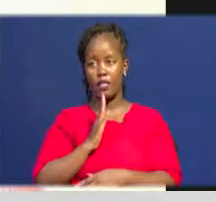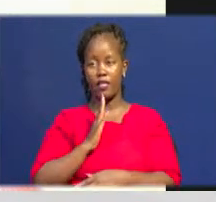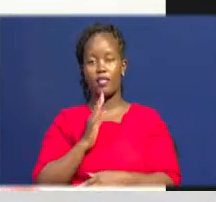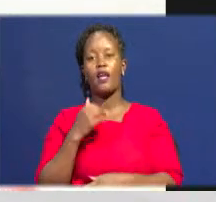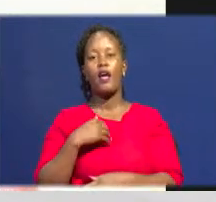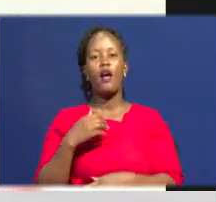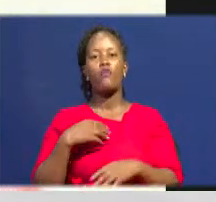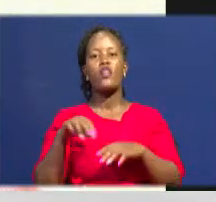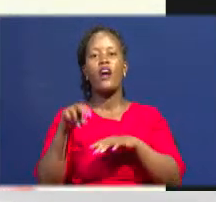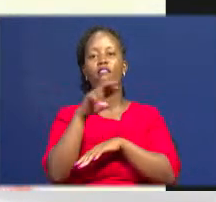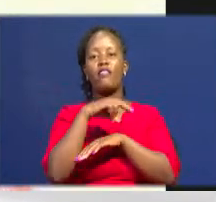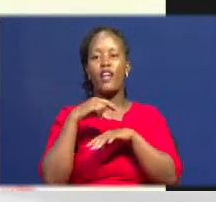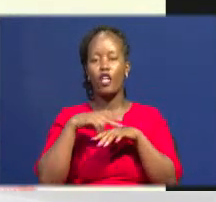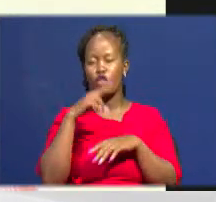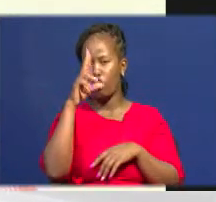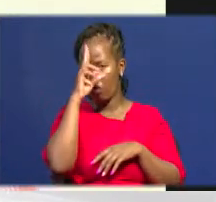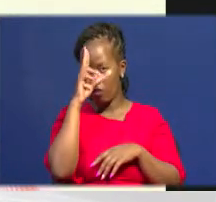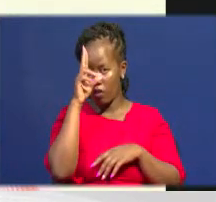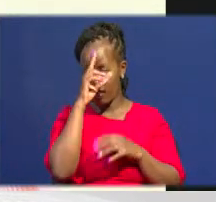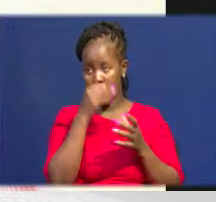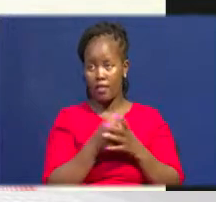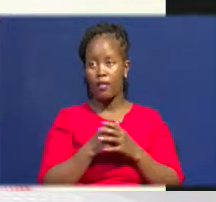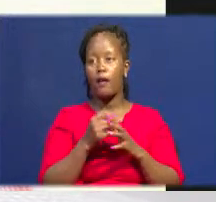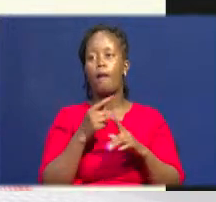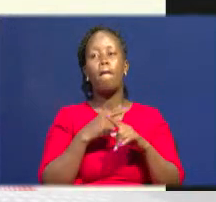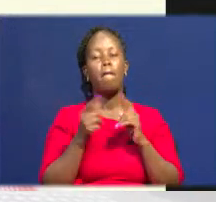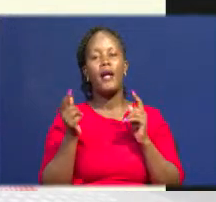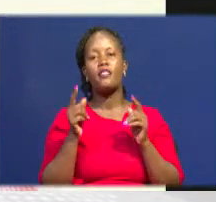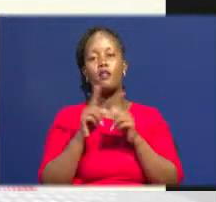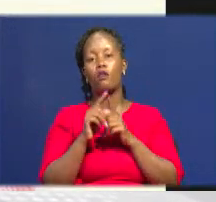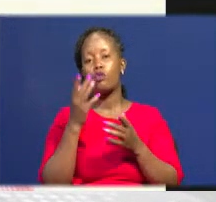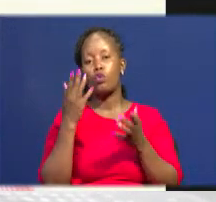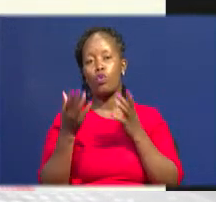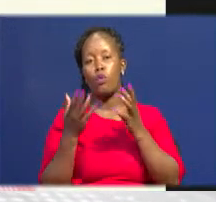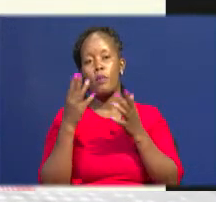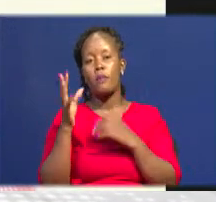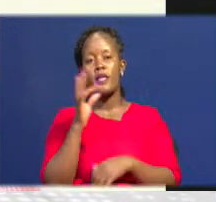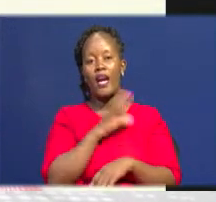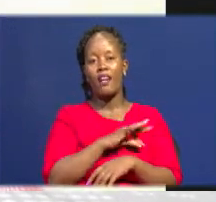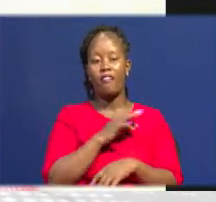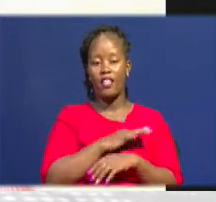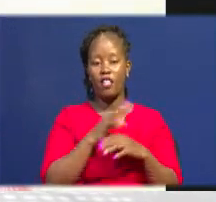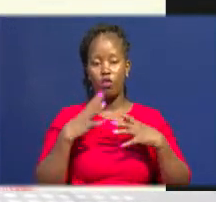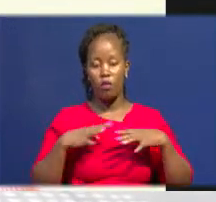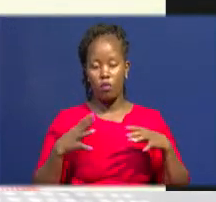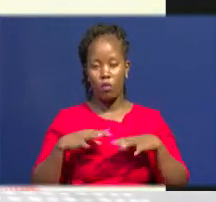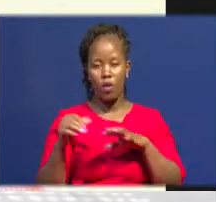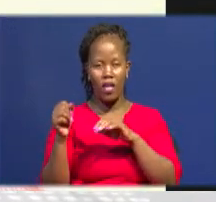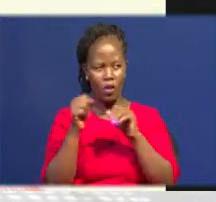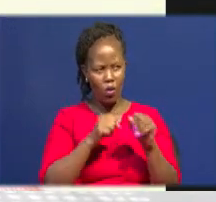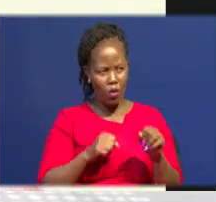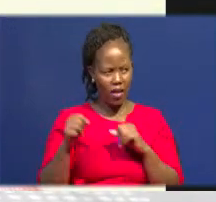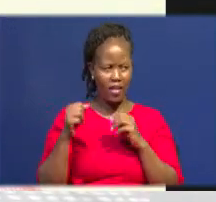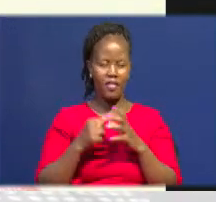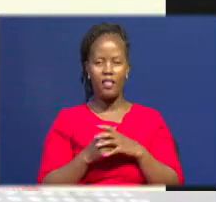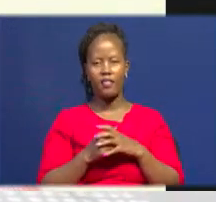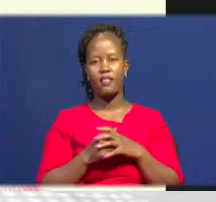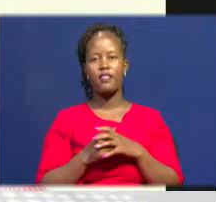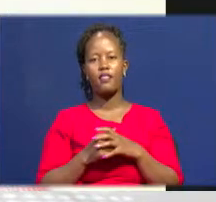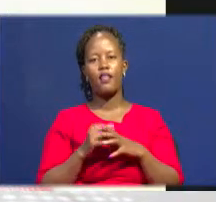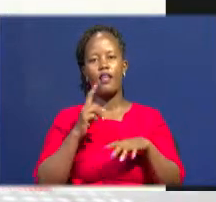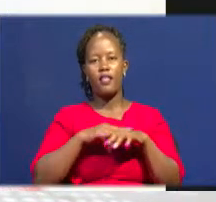police. But also, maybe an advantage to the organizers, when we go to Vihiga, the venues are a